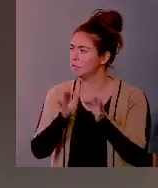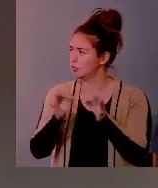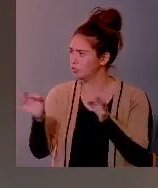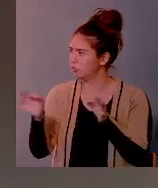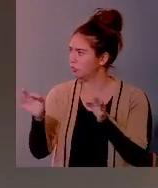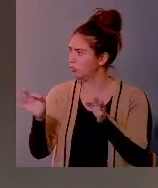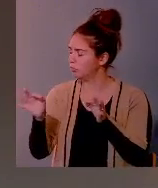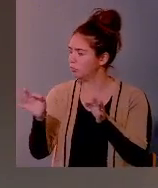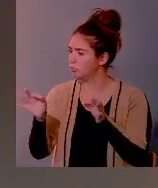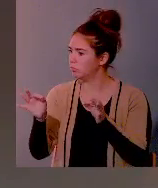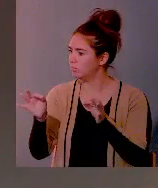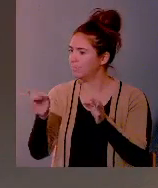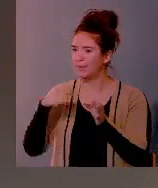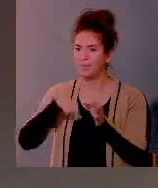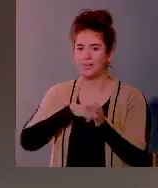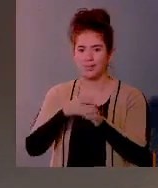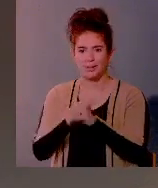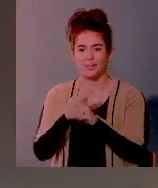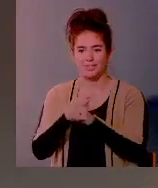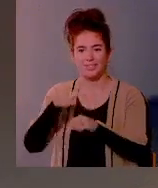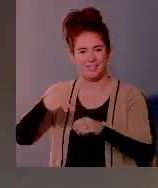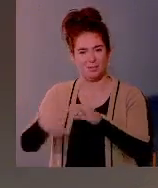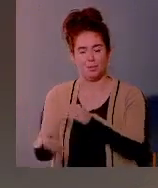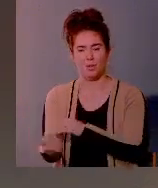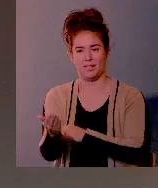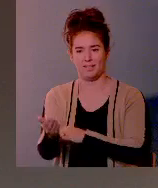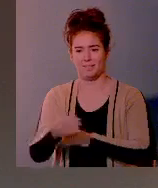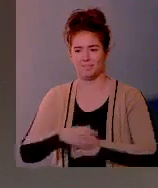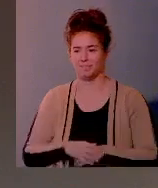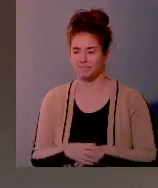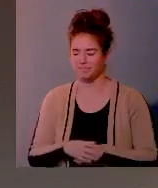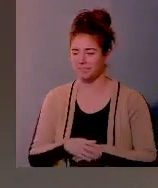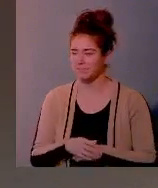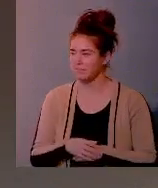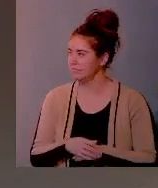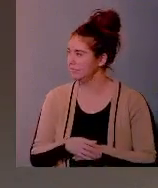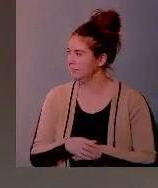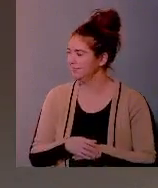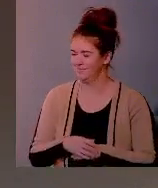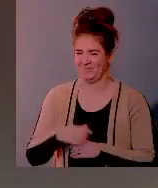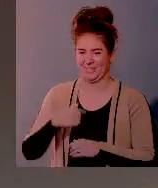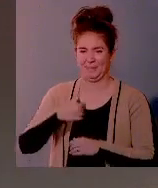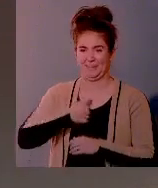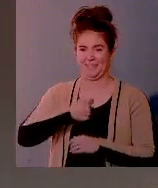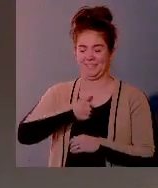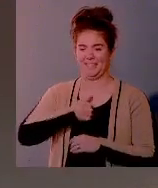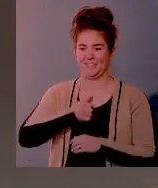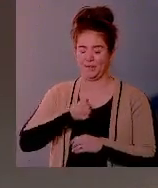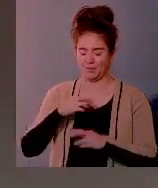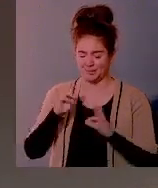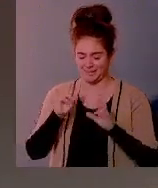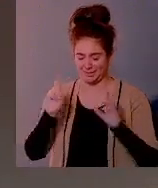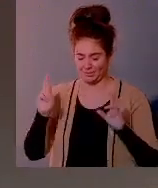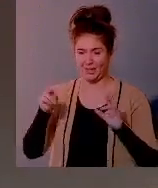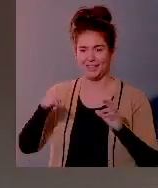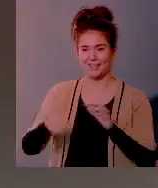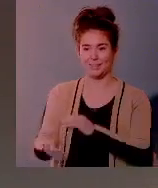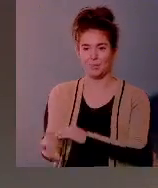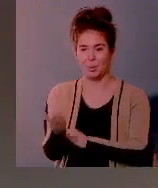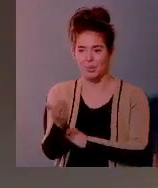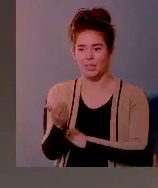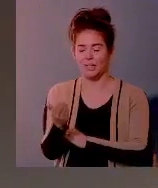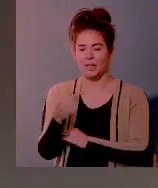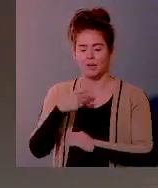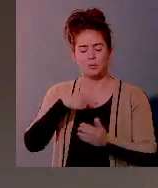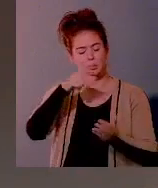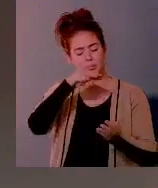we're going to be using this morning. And as I was getting ready for worship this morning at 7, looking at some passages, it